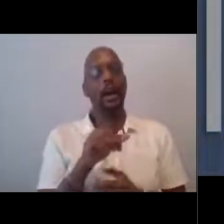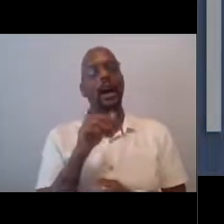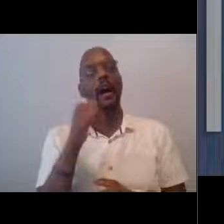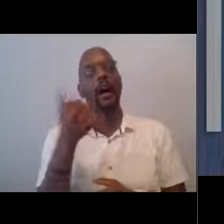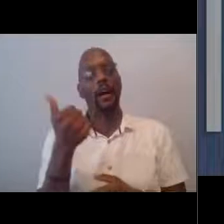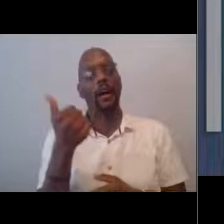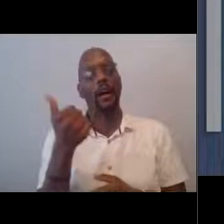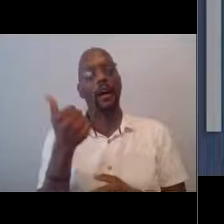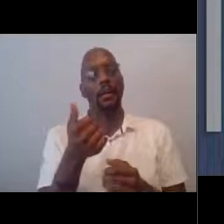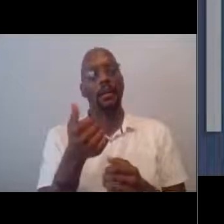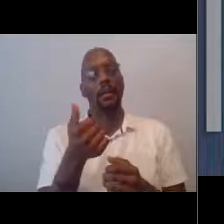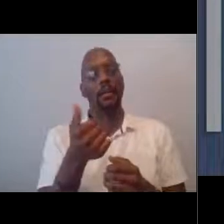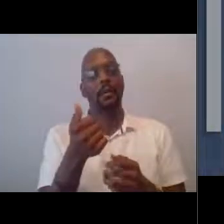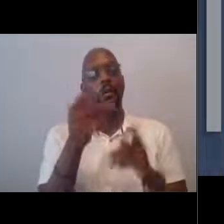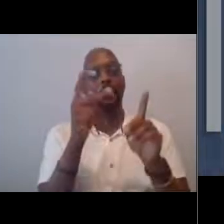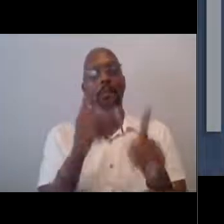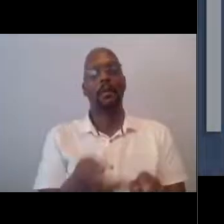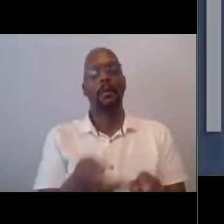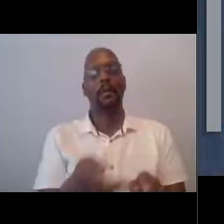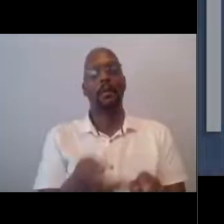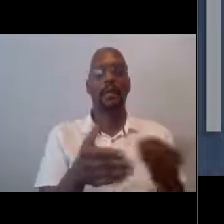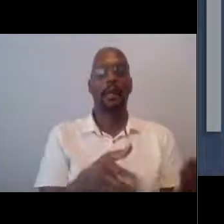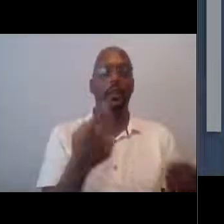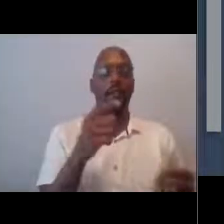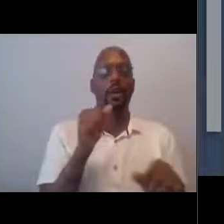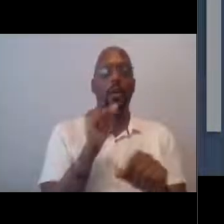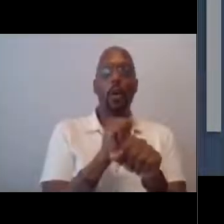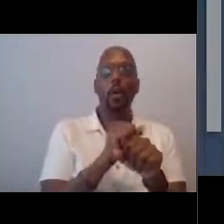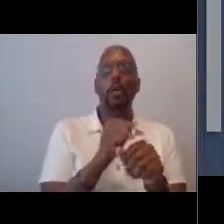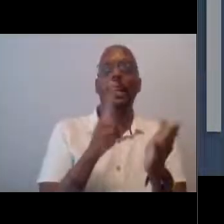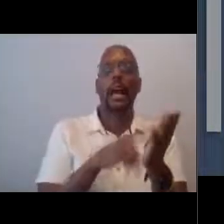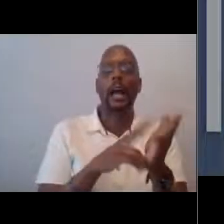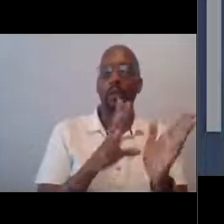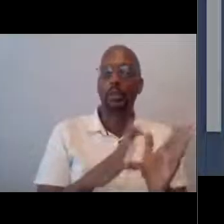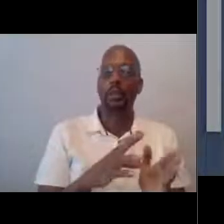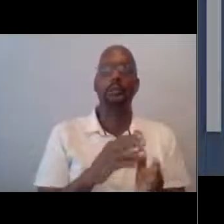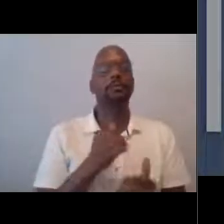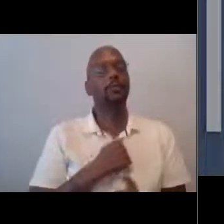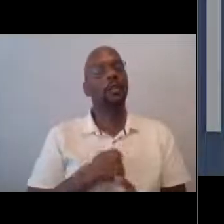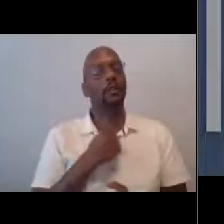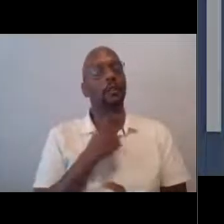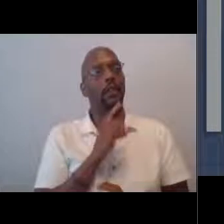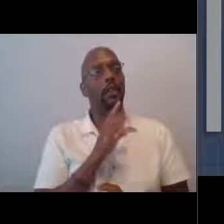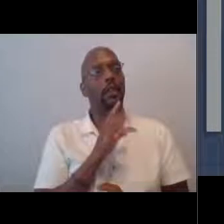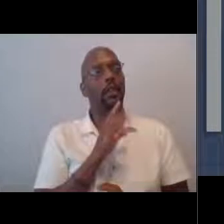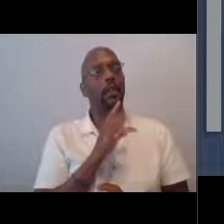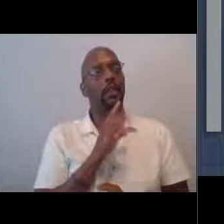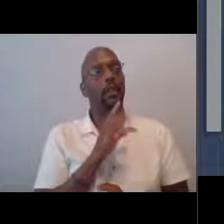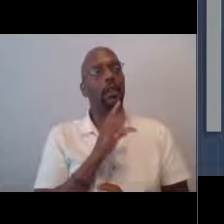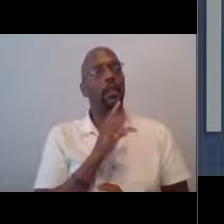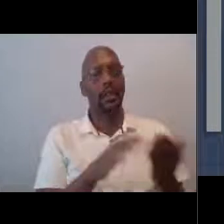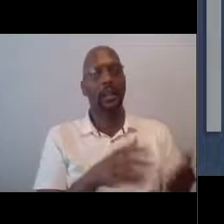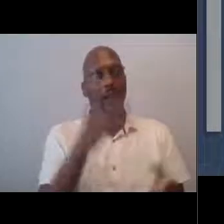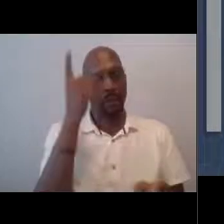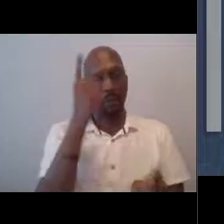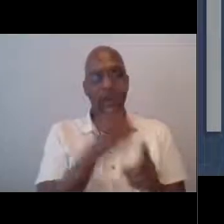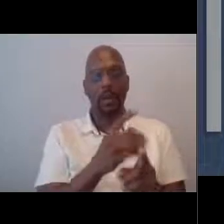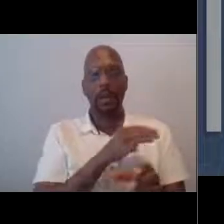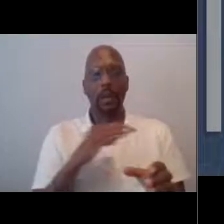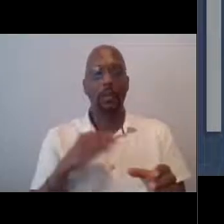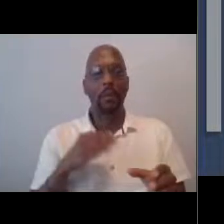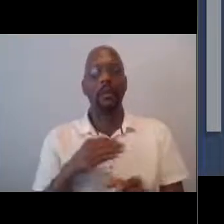life of our workers and contractors, and my condolences to our brother and Commissioner